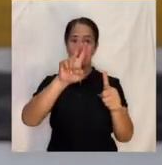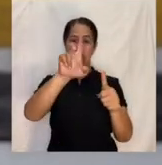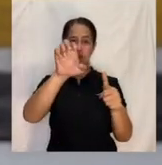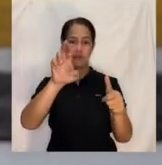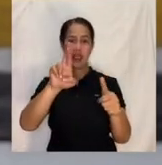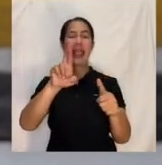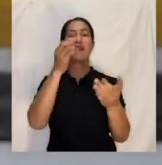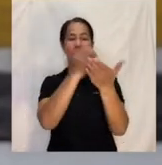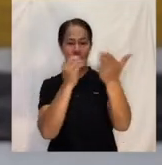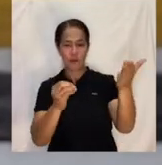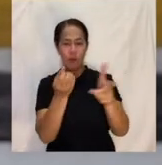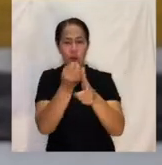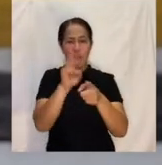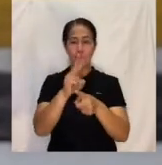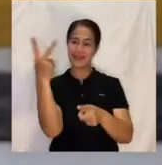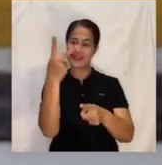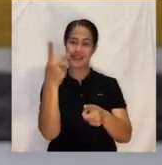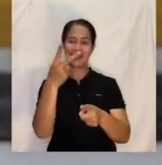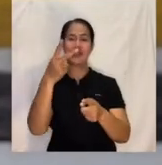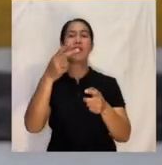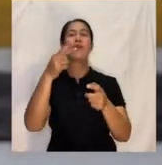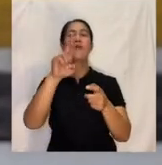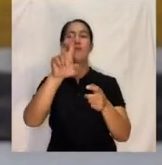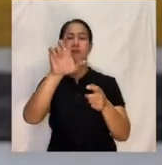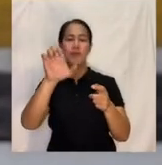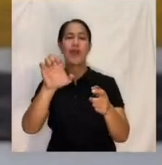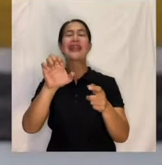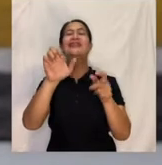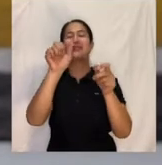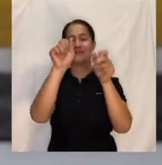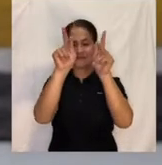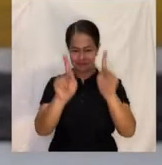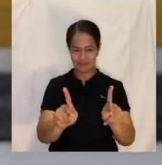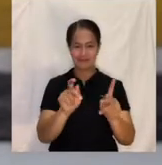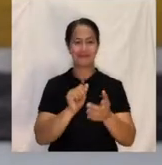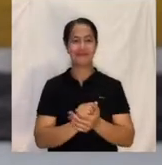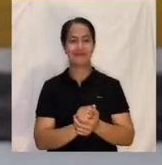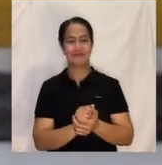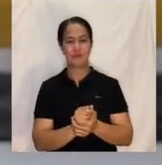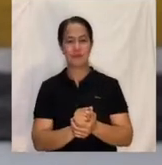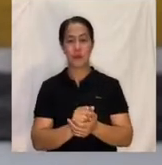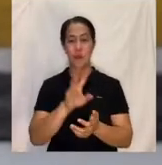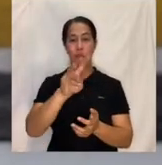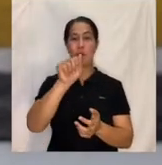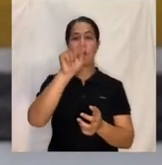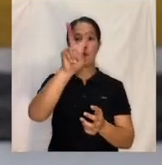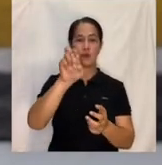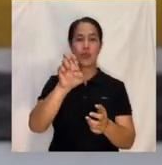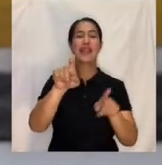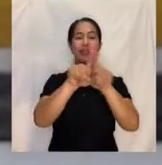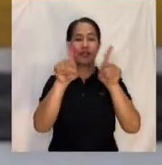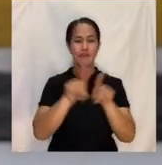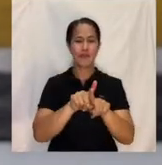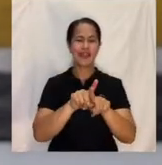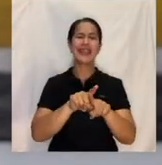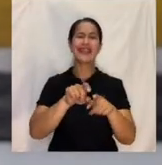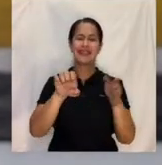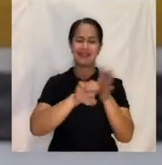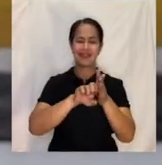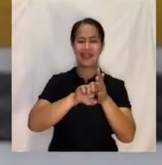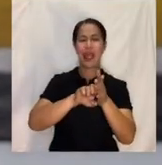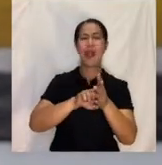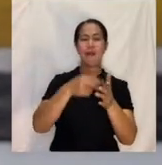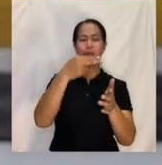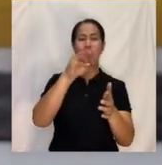ruler is an object, while the second ruler is a person. Weight is also an example